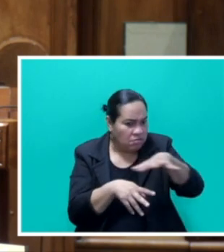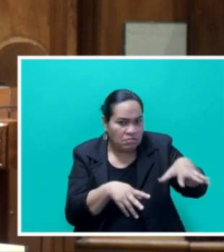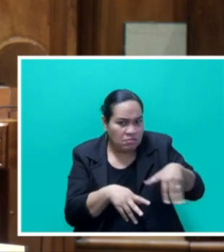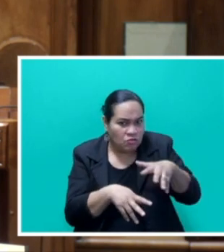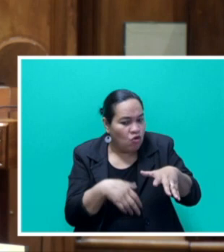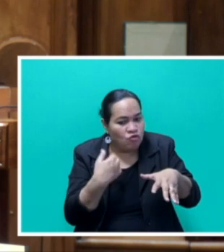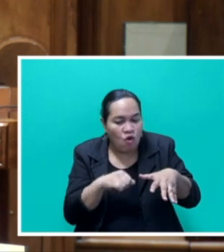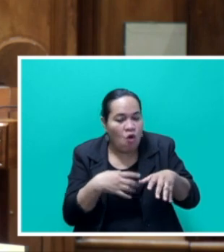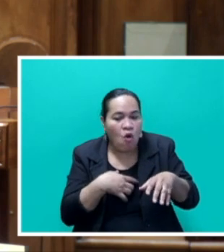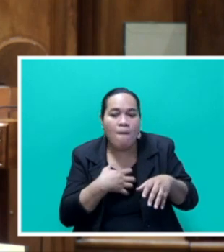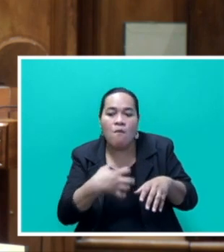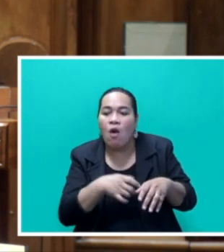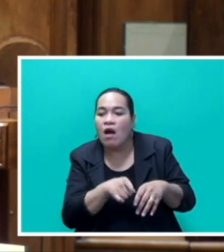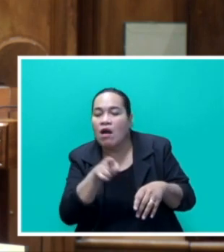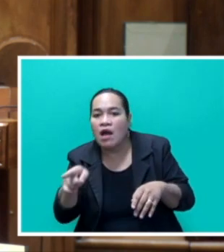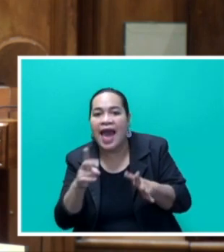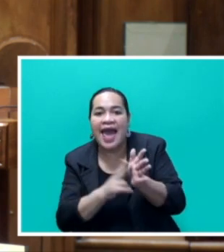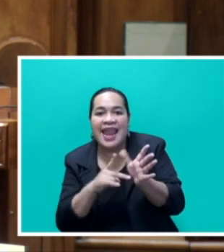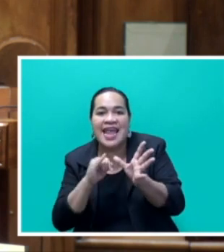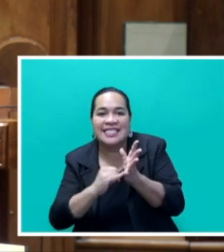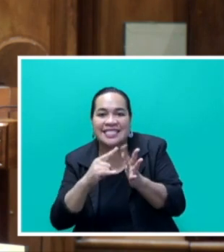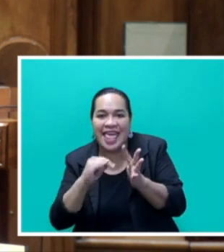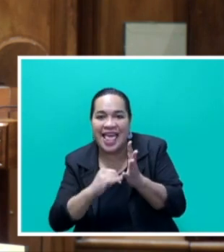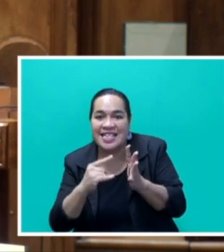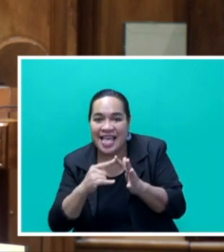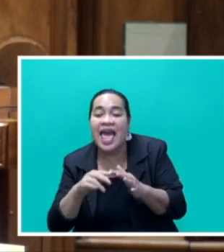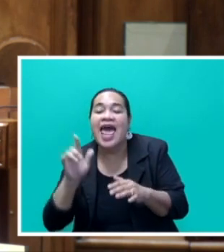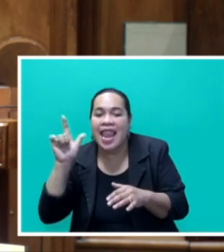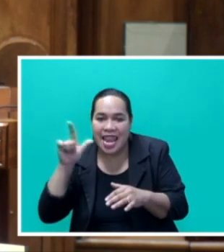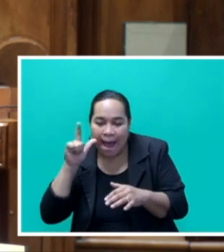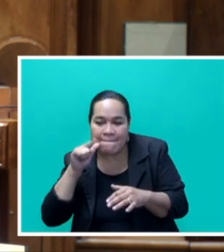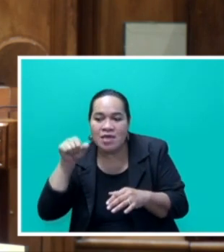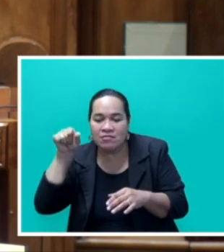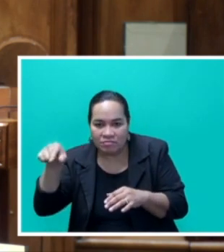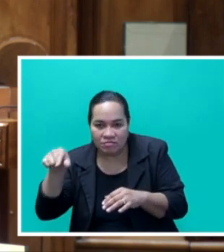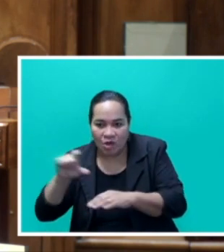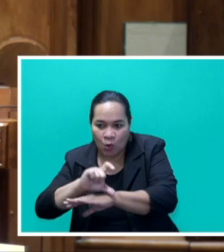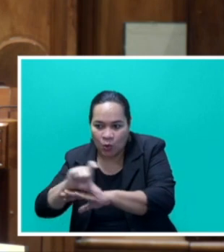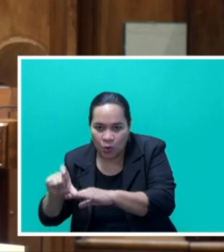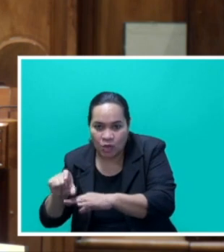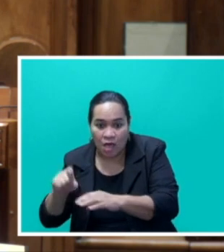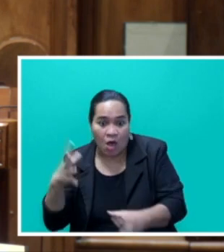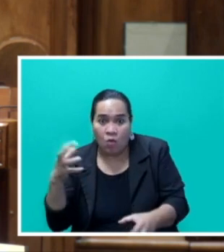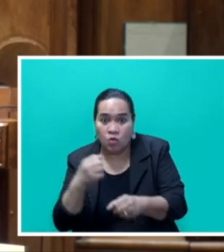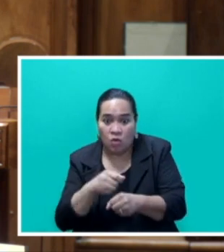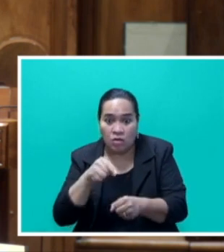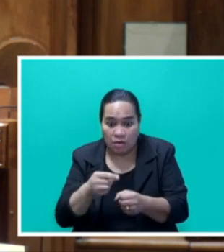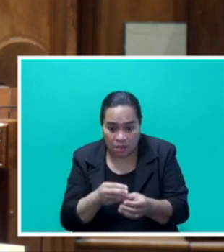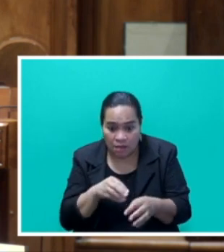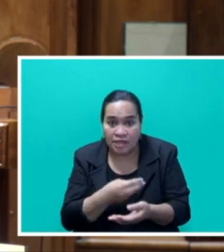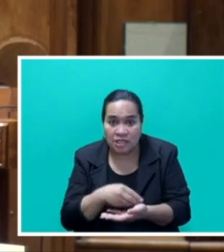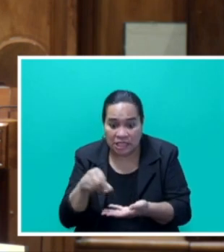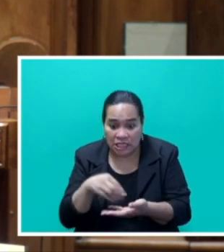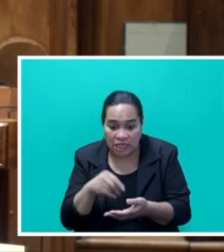planting at the Nesese and Lami foreshores. The total number of mangrove seedlings planted under this project